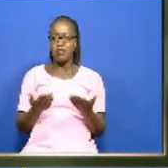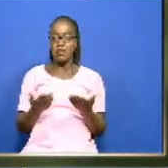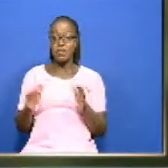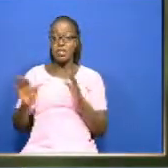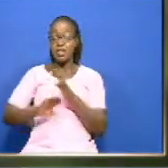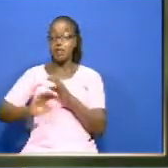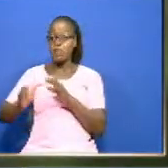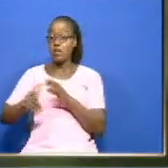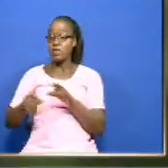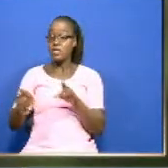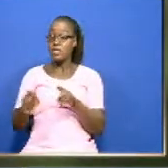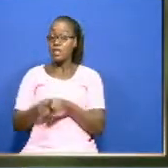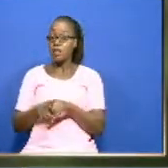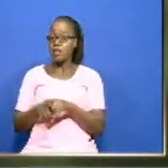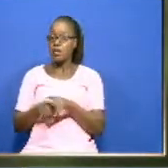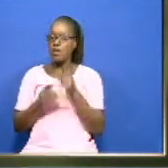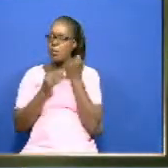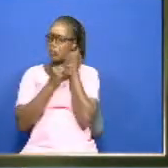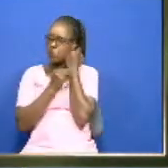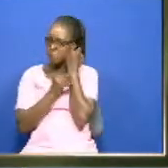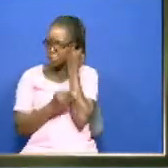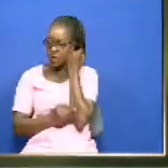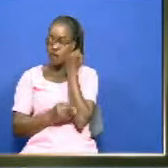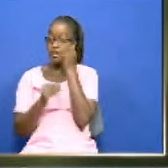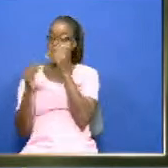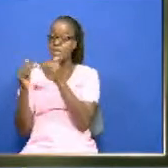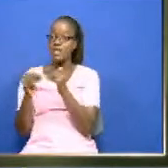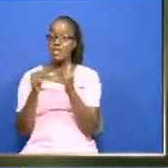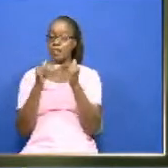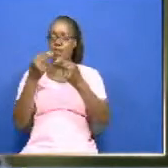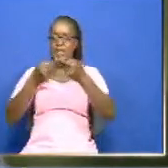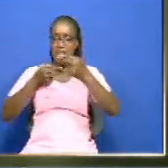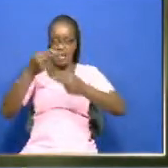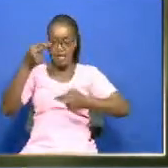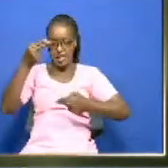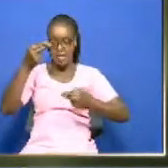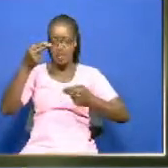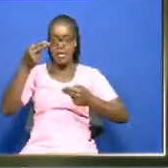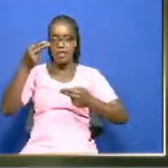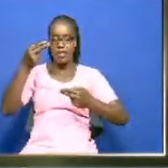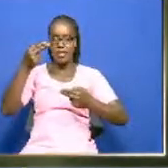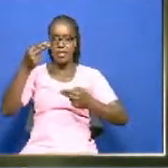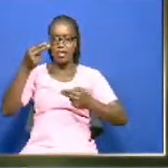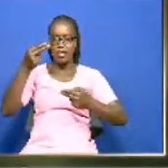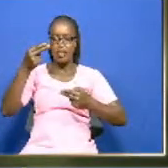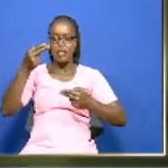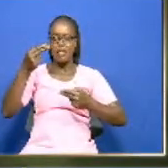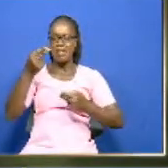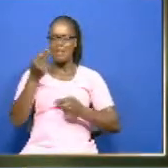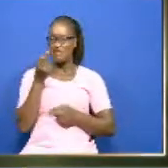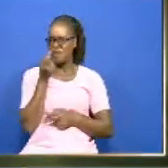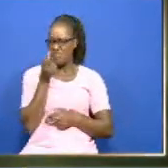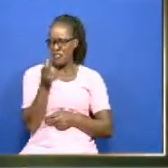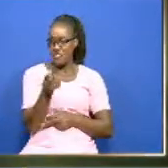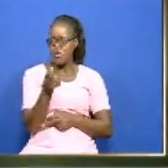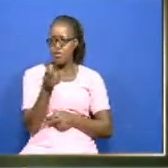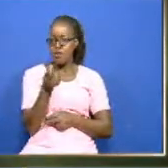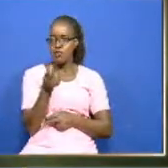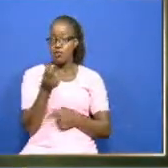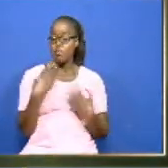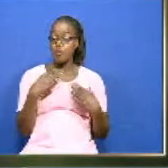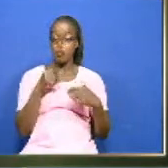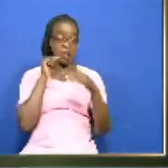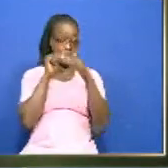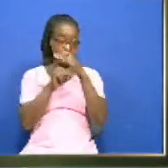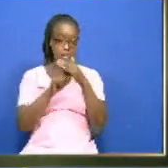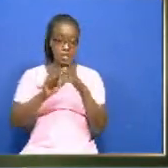sub-county, because of the poverty index, high poverty index level, we have very few who have access to